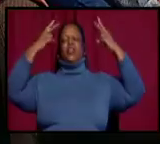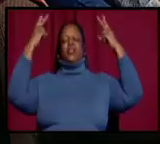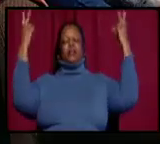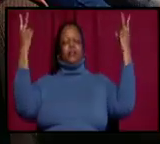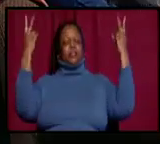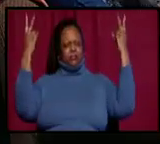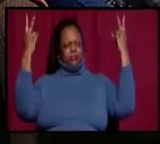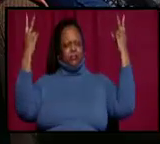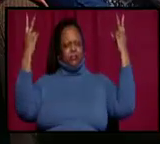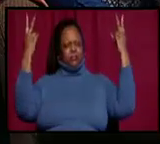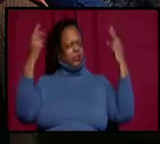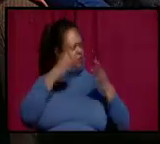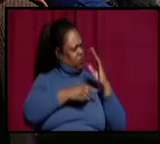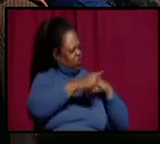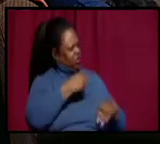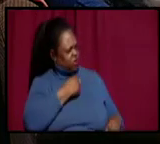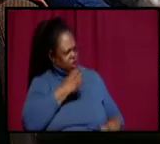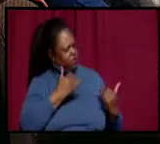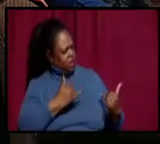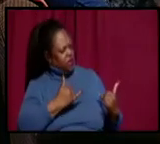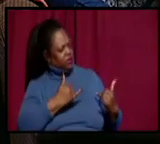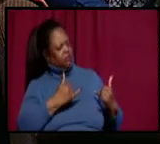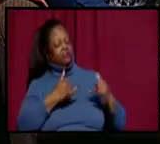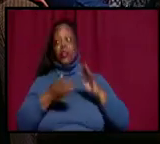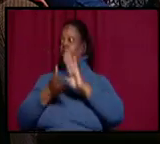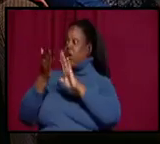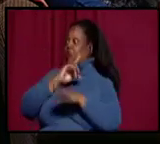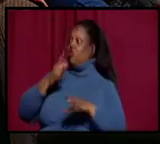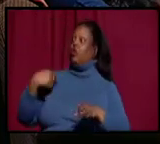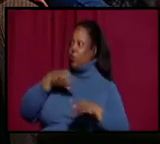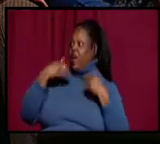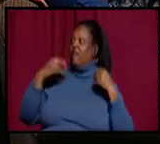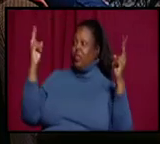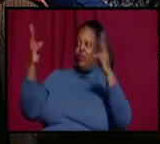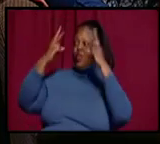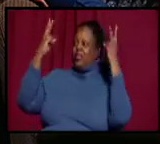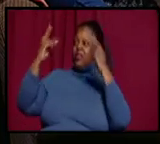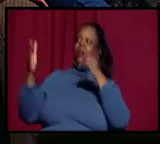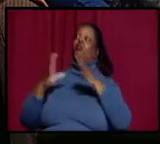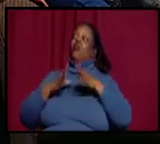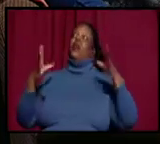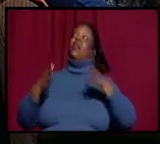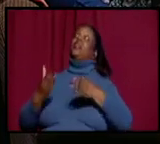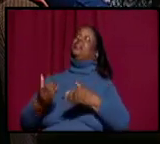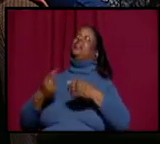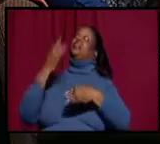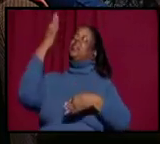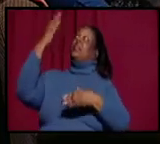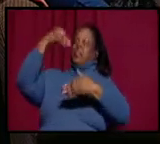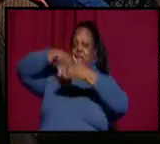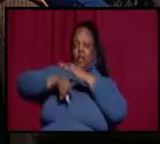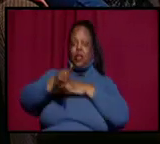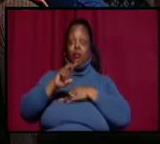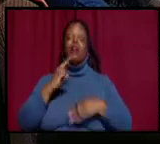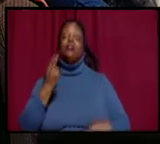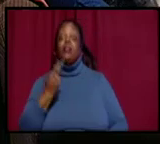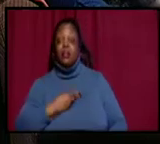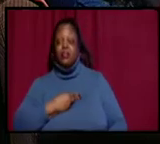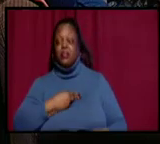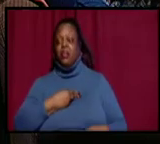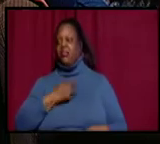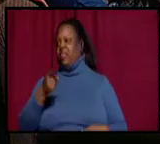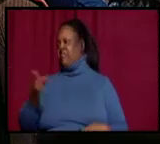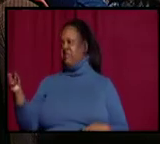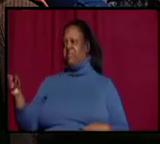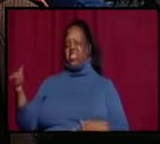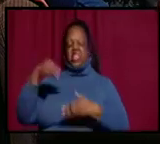tonight? Praise the Lord. We do have the victory. Greater is he that is in you, in us, than he that is